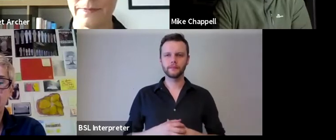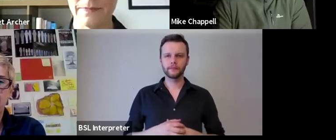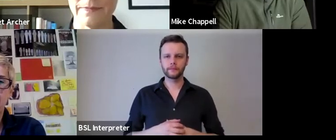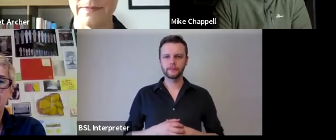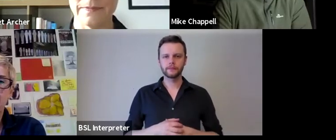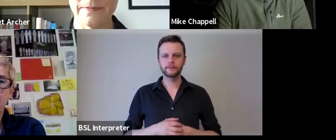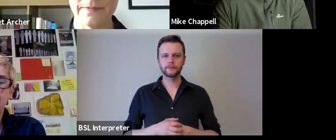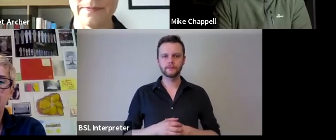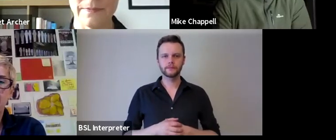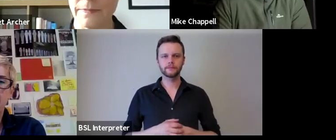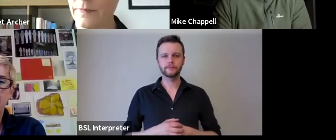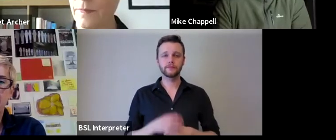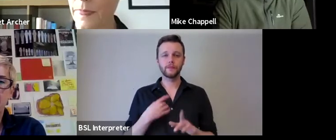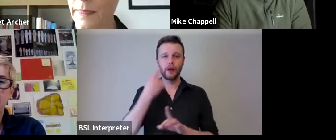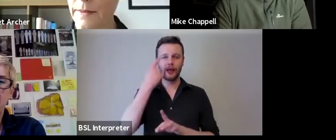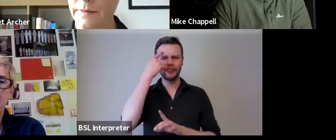I think it was,